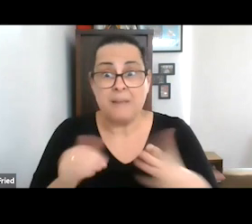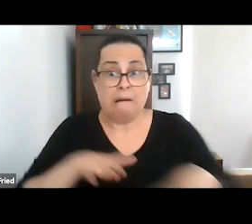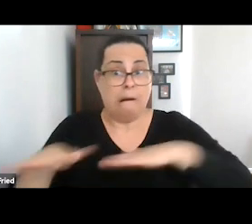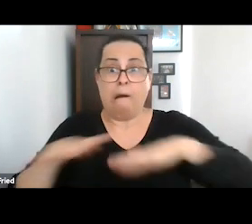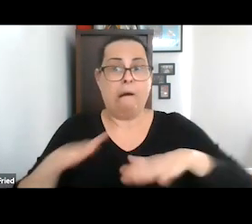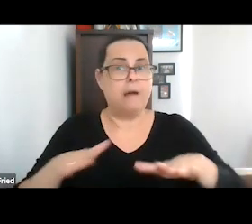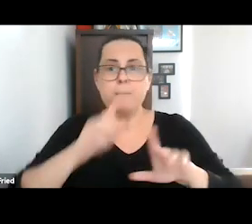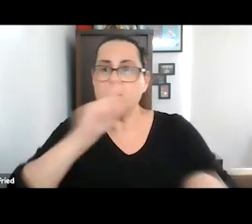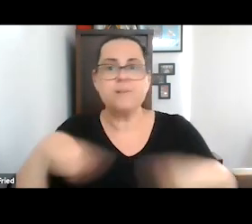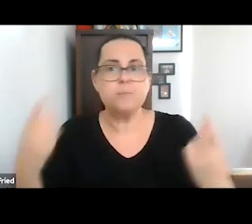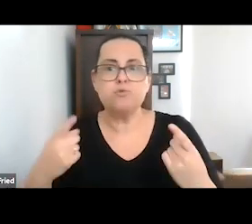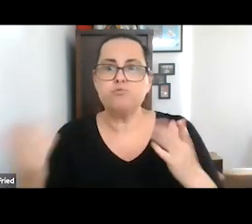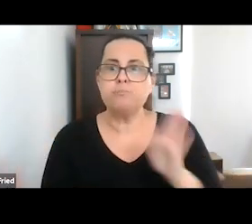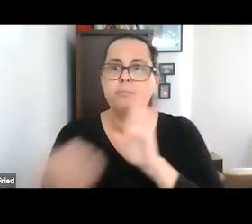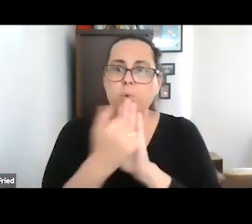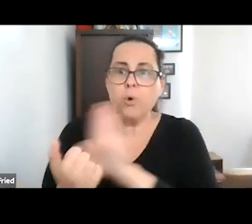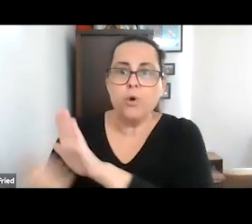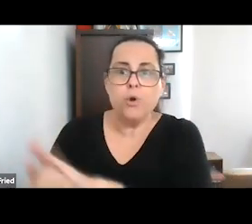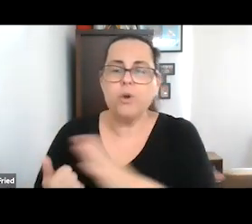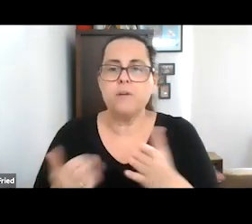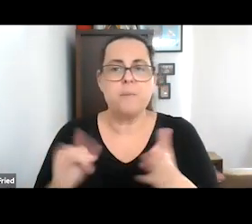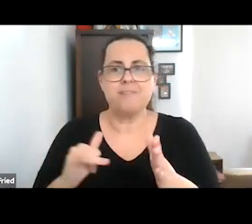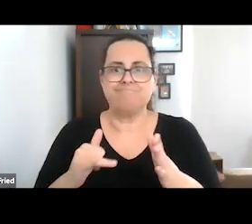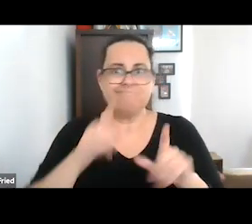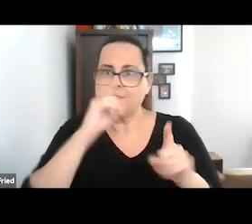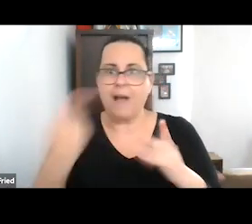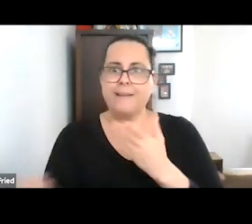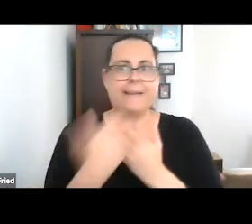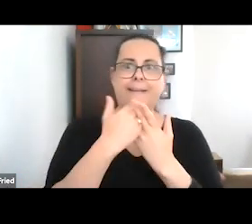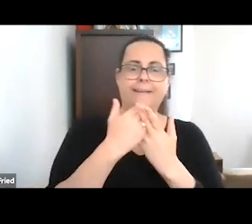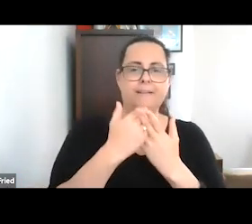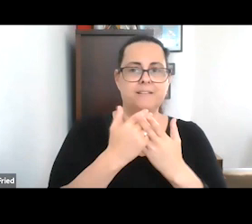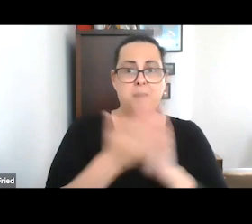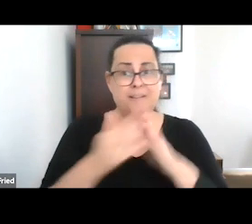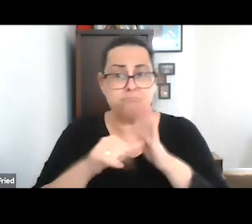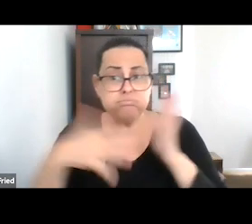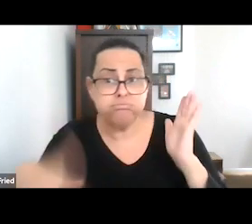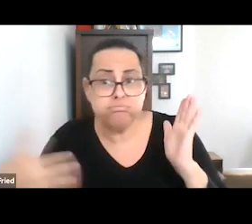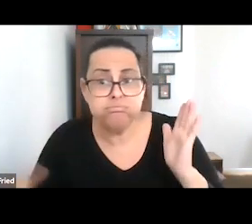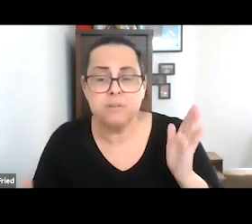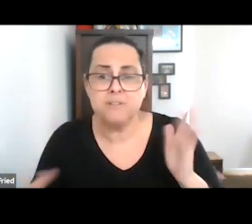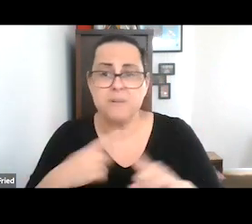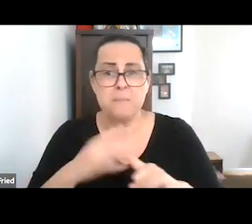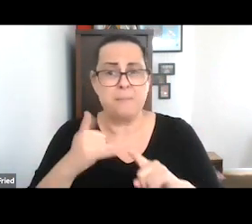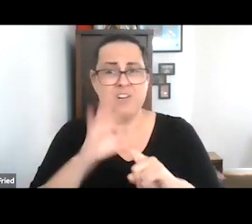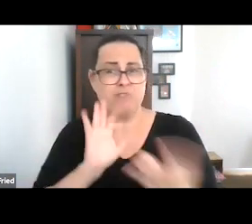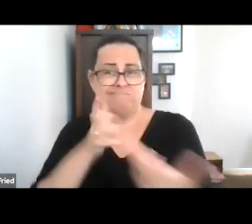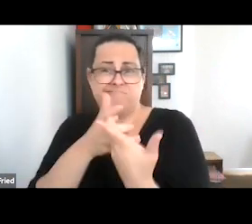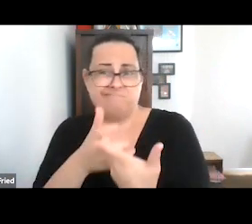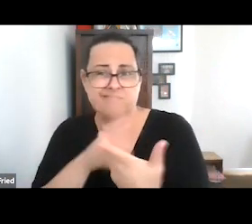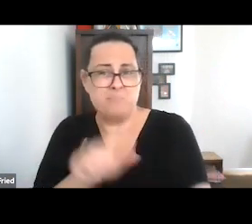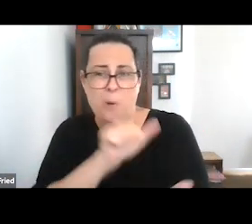the accommodation and appropriate is the accommodation? How affordable is it? And how appropriate is the care that's